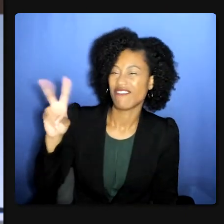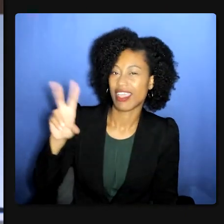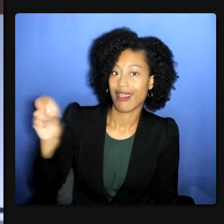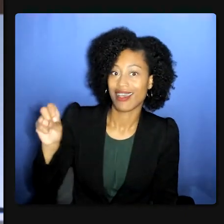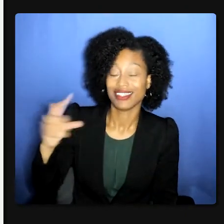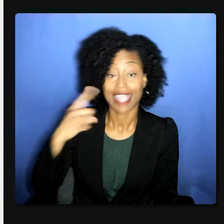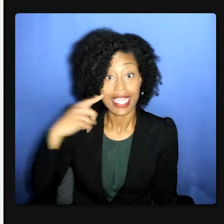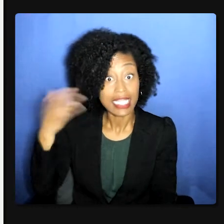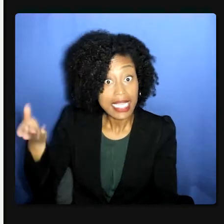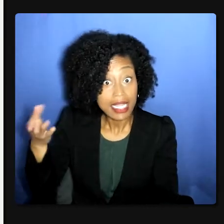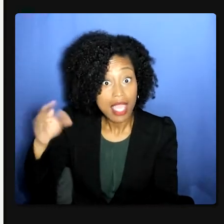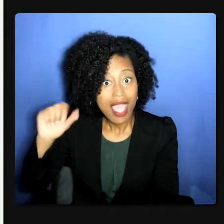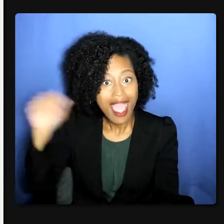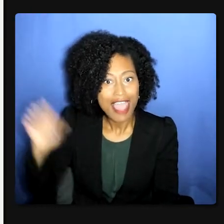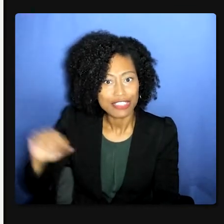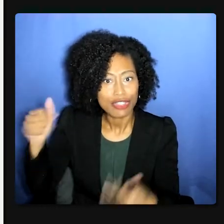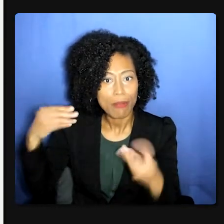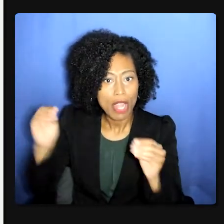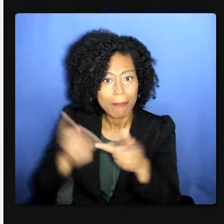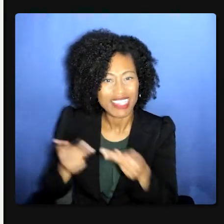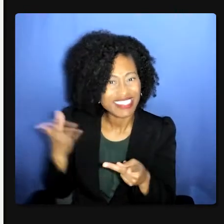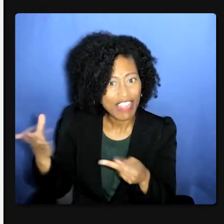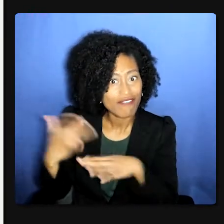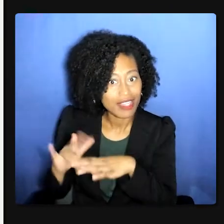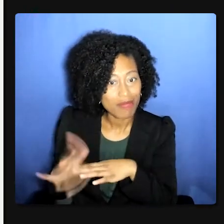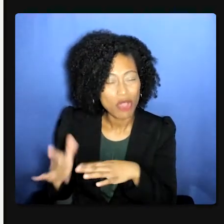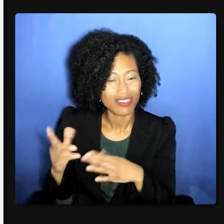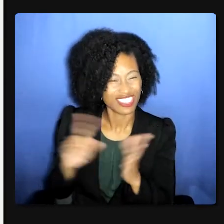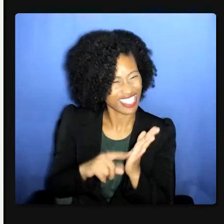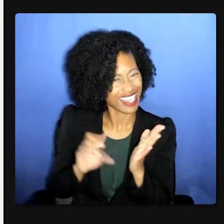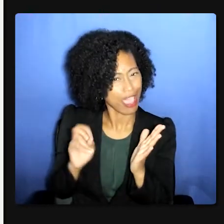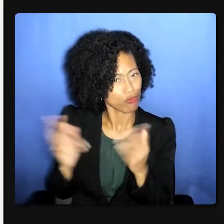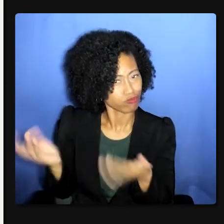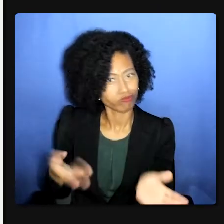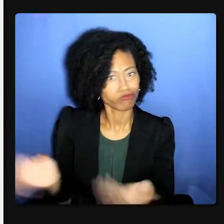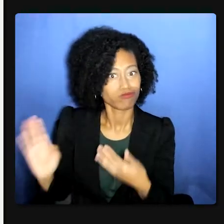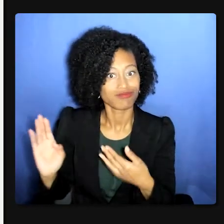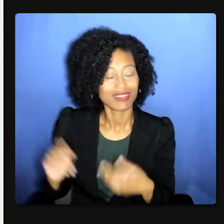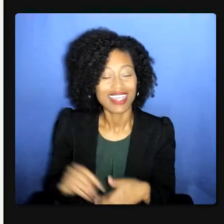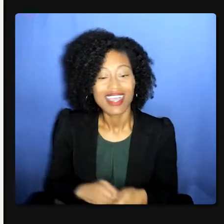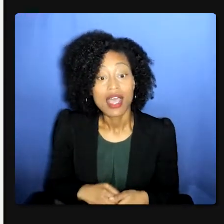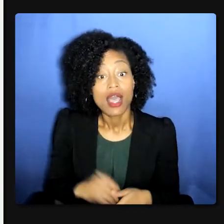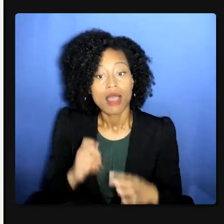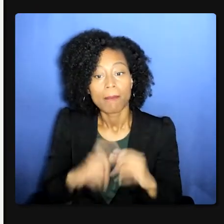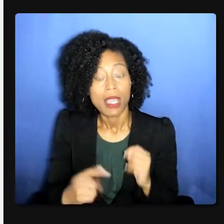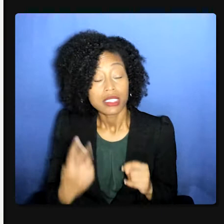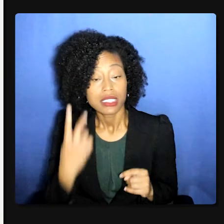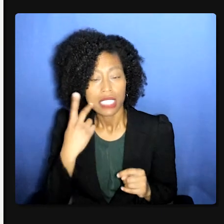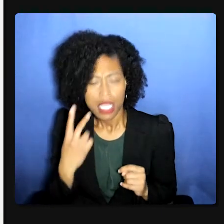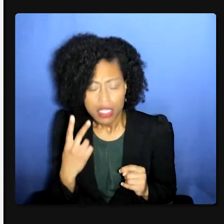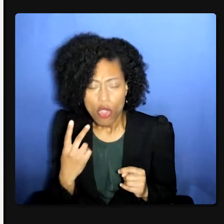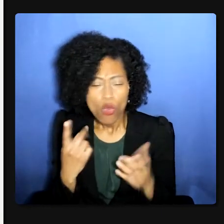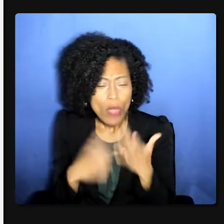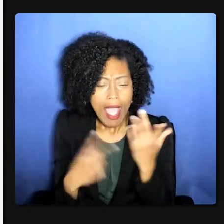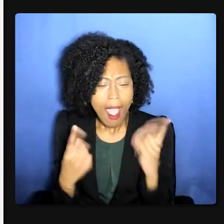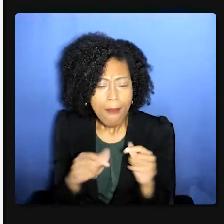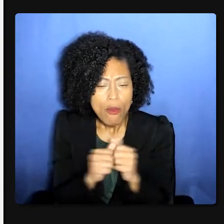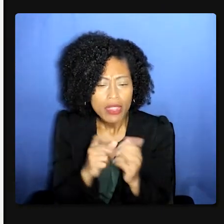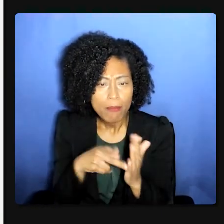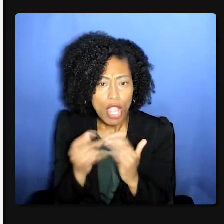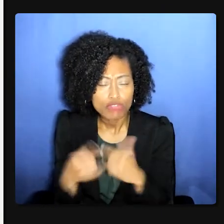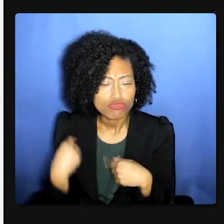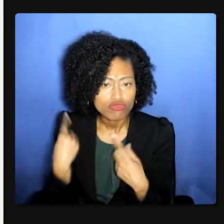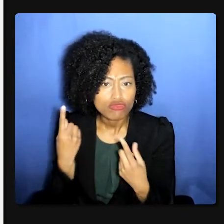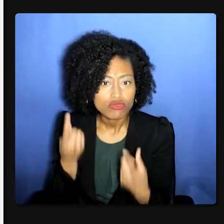You can see in the build monitor that the build task is proceeding as we expect. But what's happened in the project in the